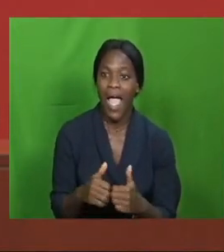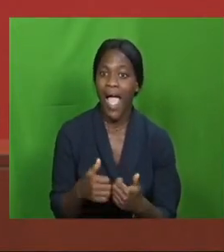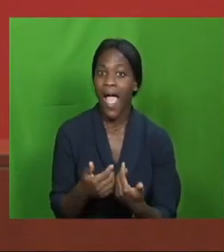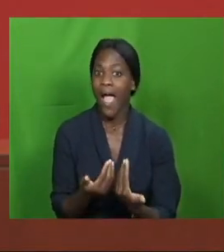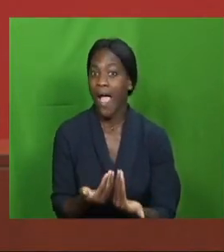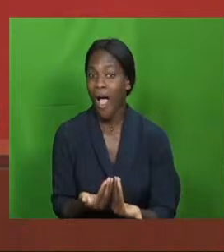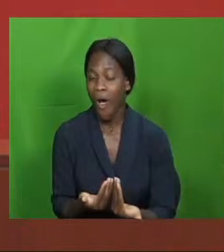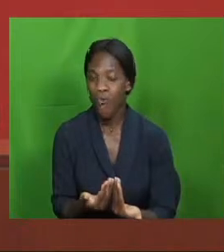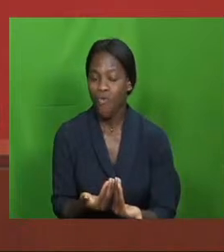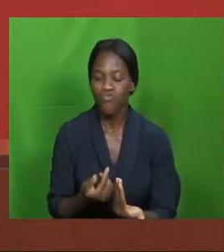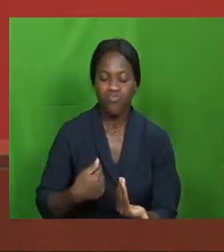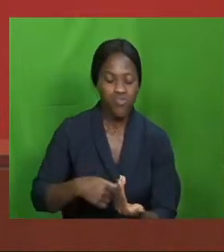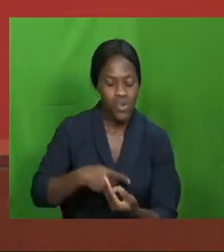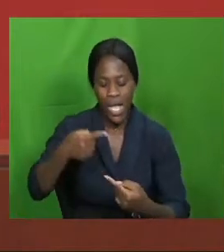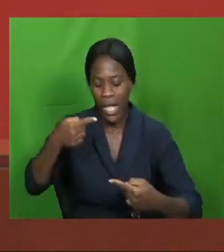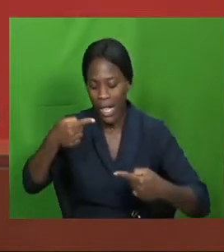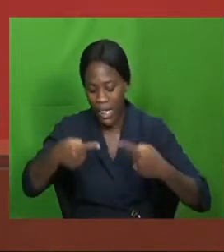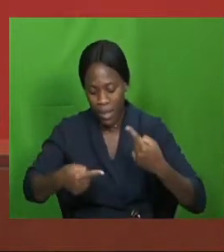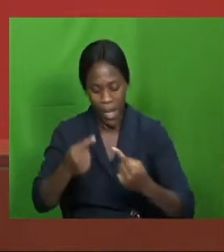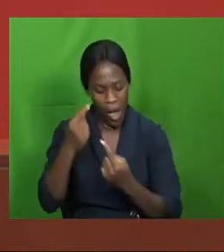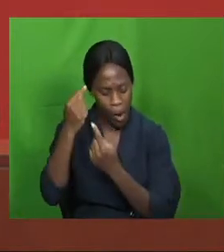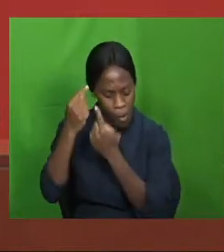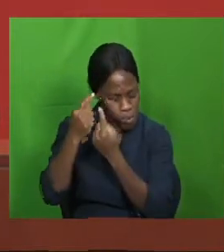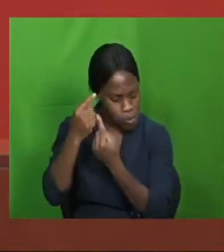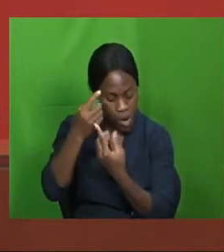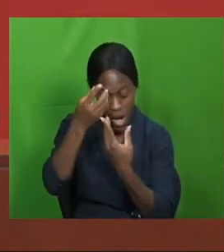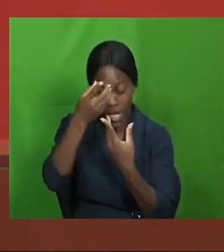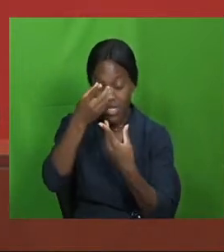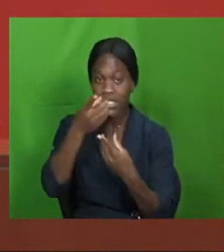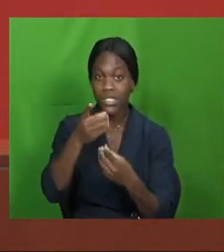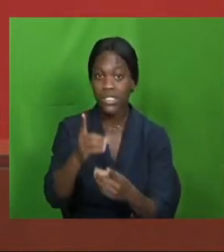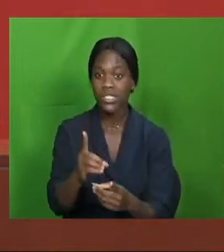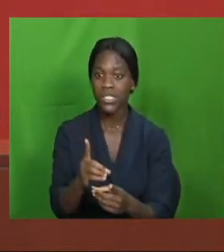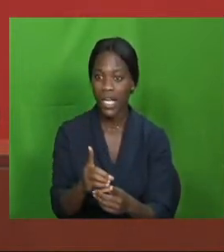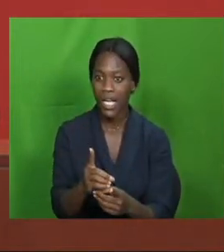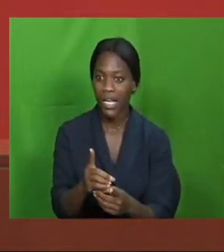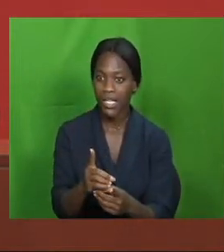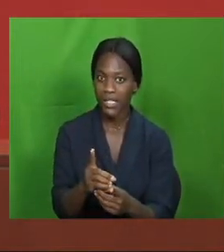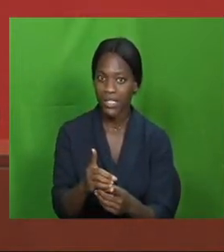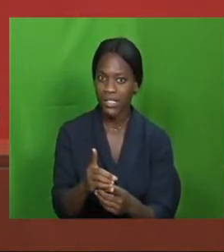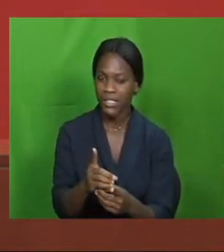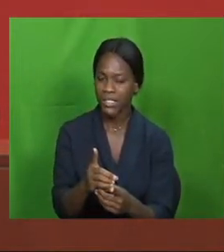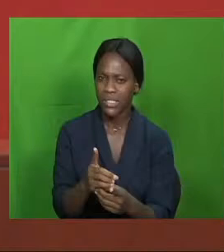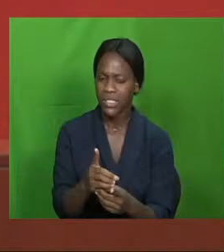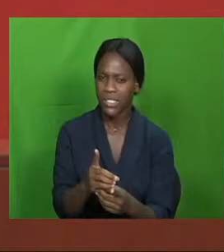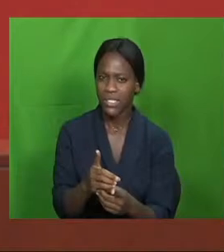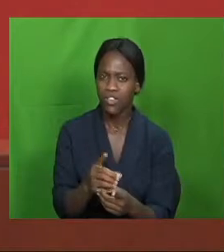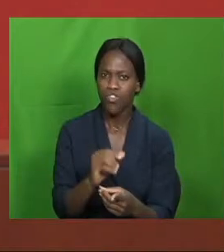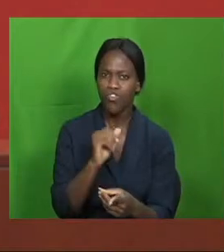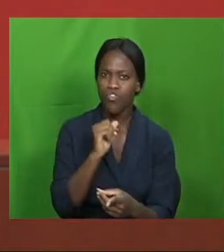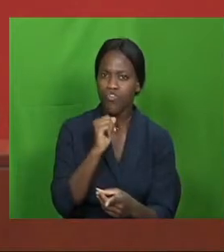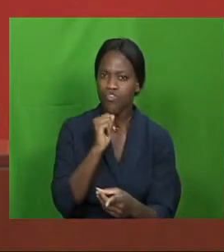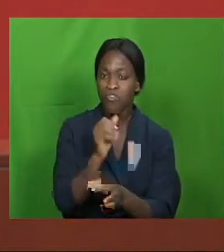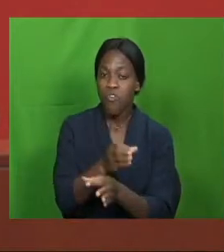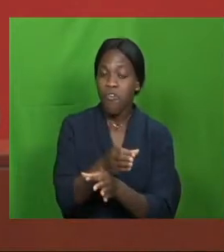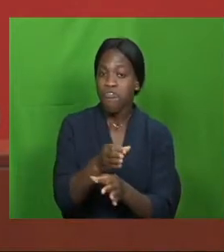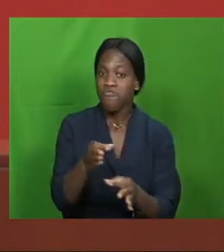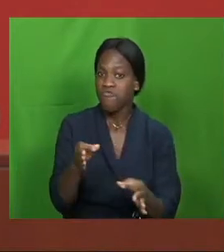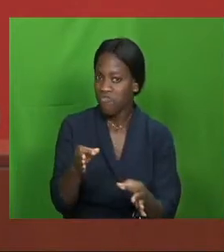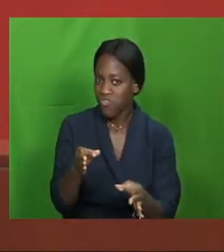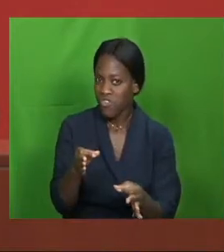regarding deliberation, debate, and decision is extremely restricted when papers are